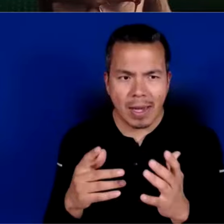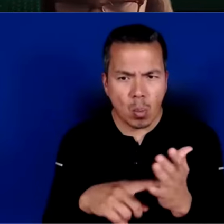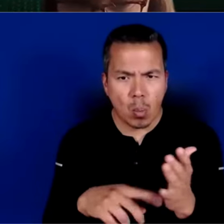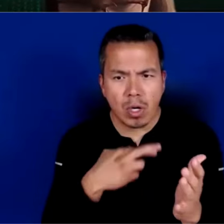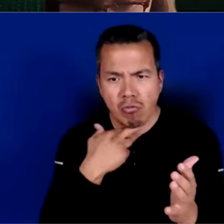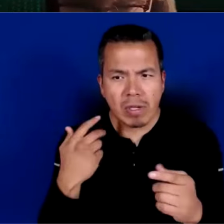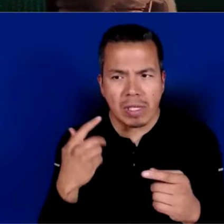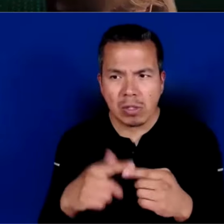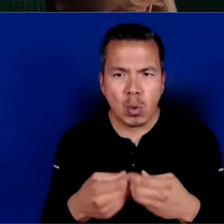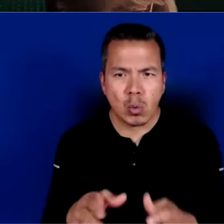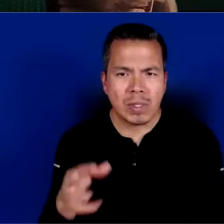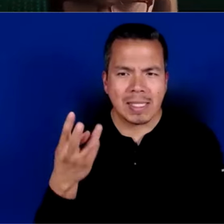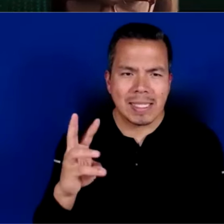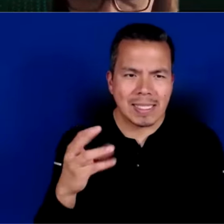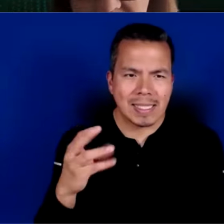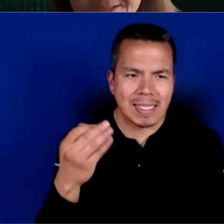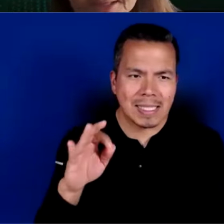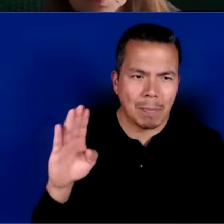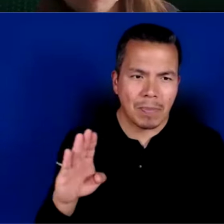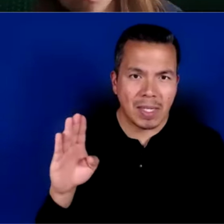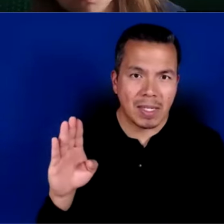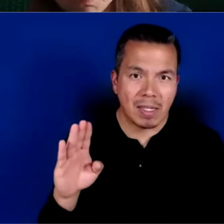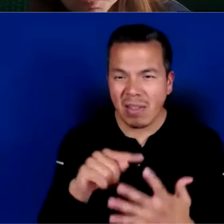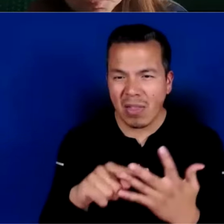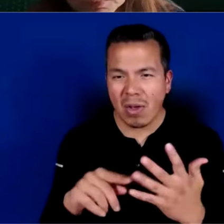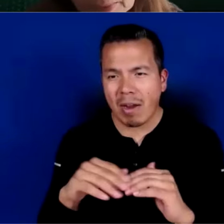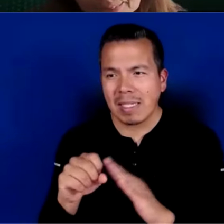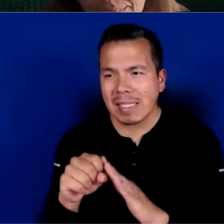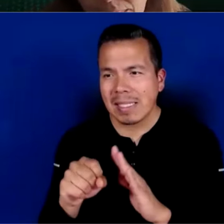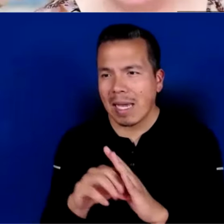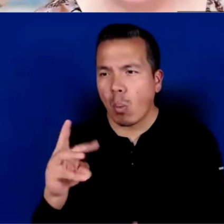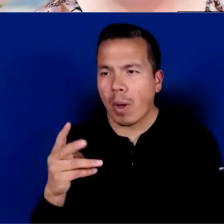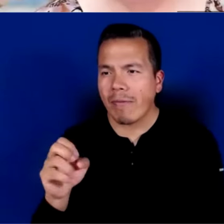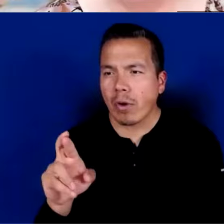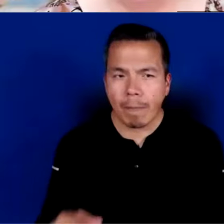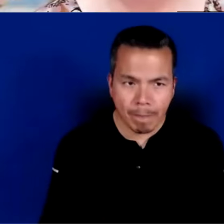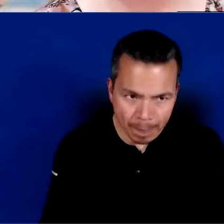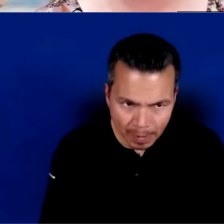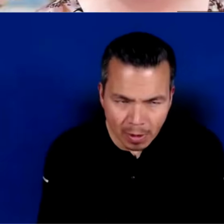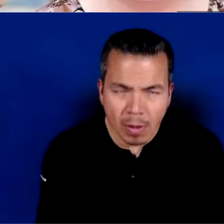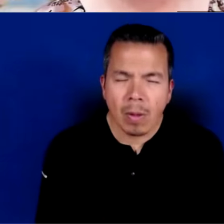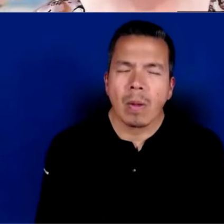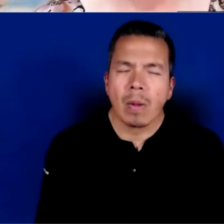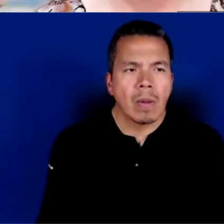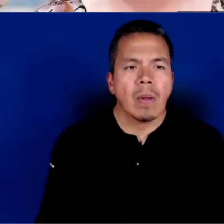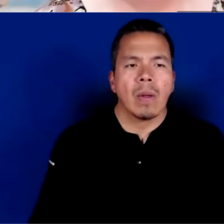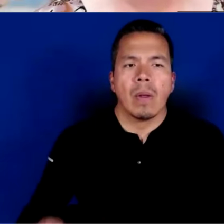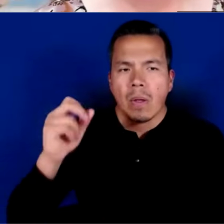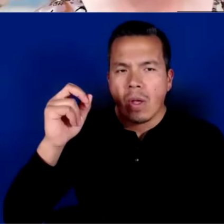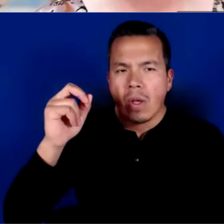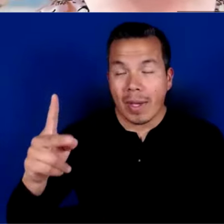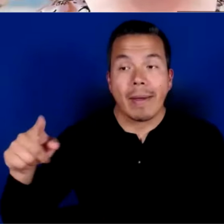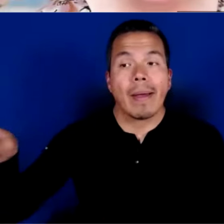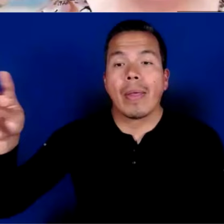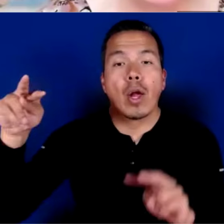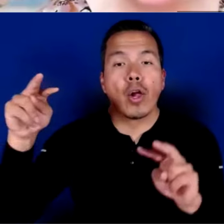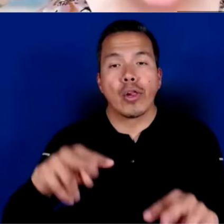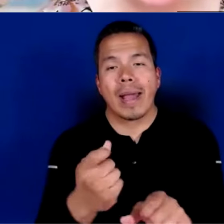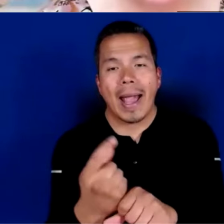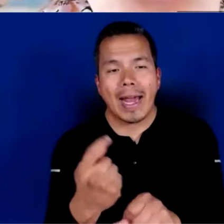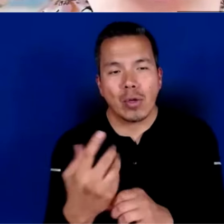losing 1619B? They are also on a state waiver. All right, so they're going to look at annual income. So